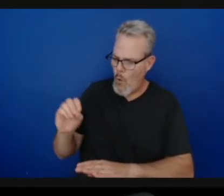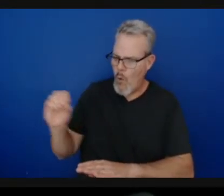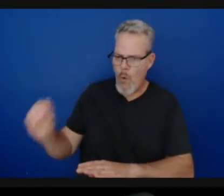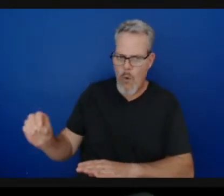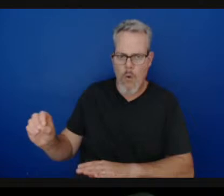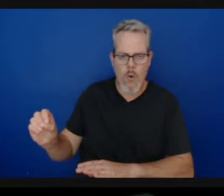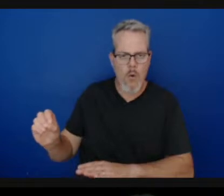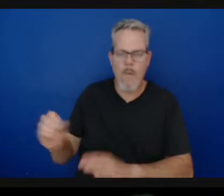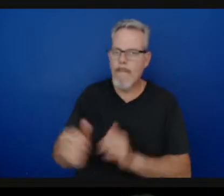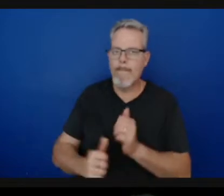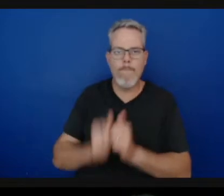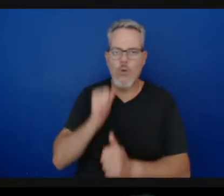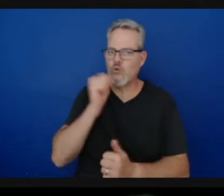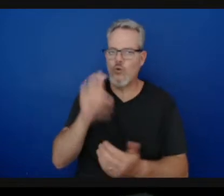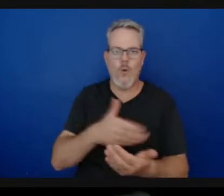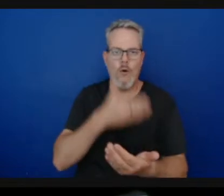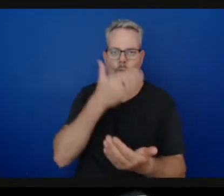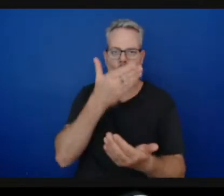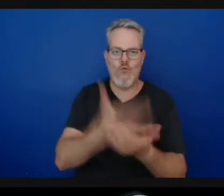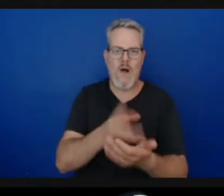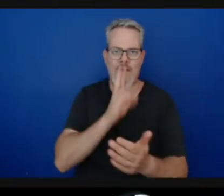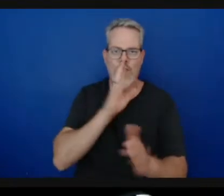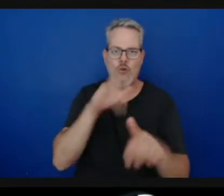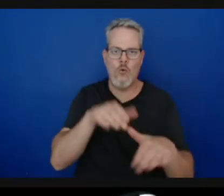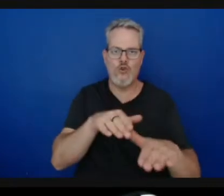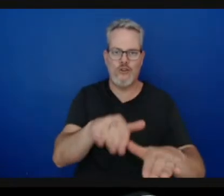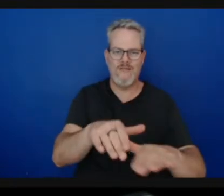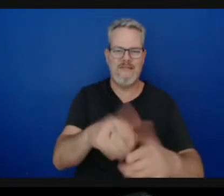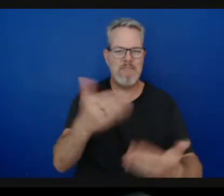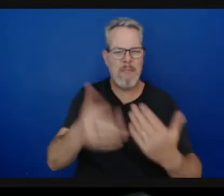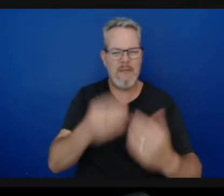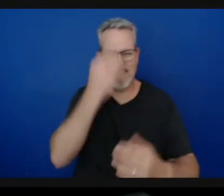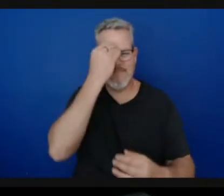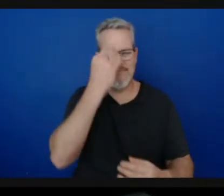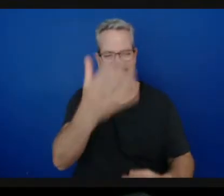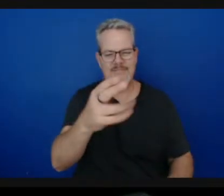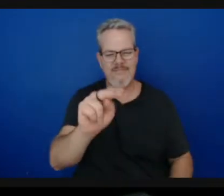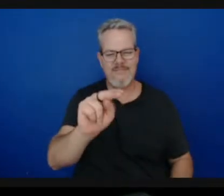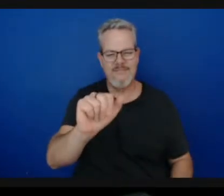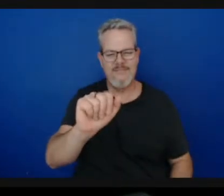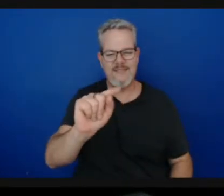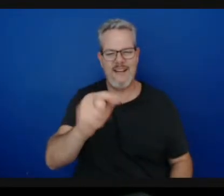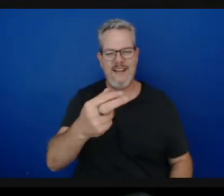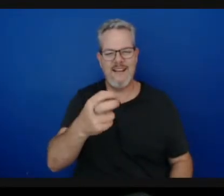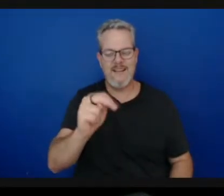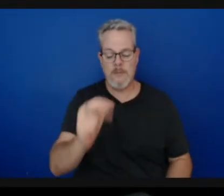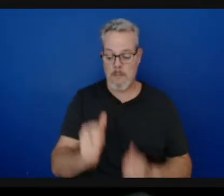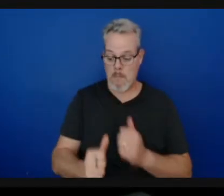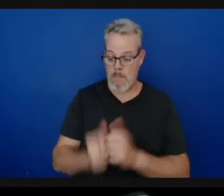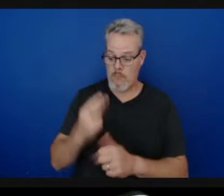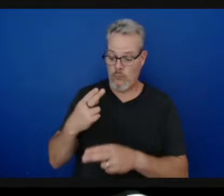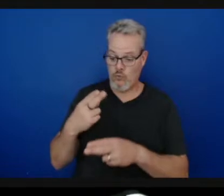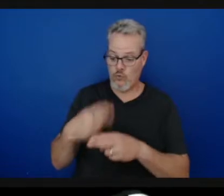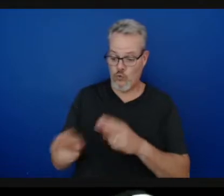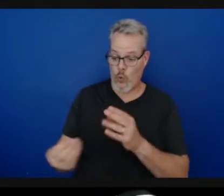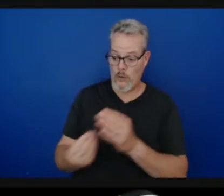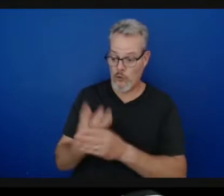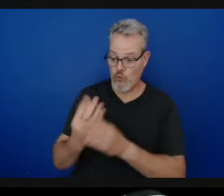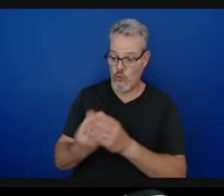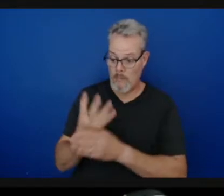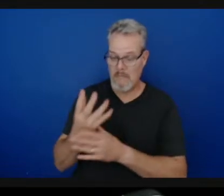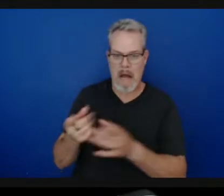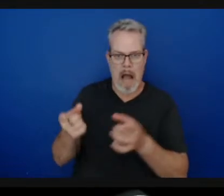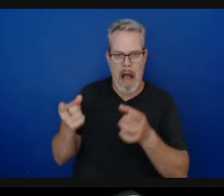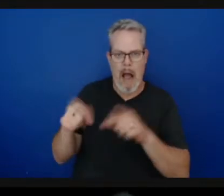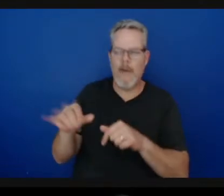it to the ocean. And maybe that's where I'm trying to get at, Nathan, is that most of these short eruptions in the Rift Zone, you can get lots of them happening. Not going to go back in the